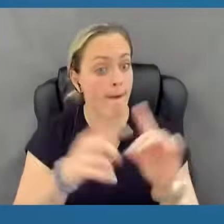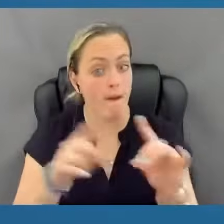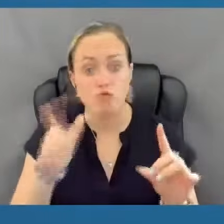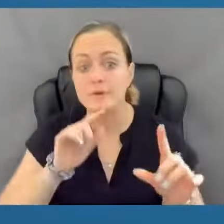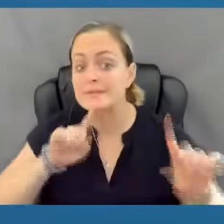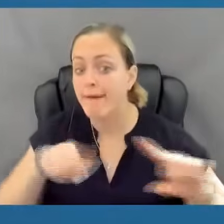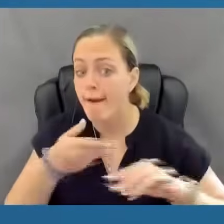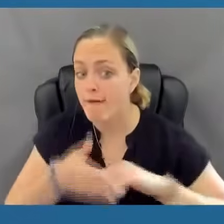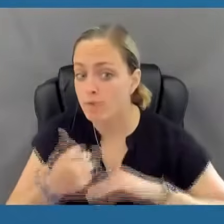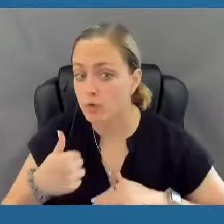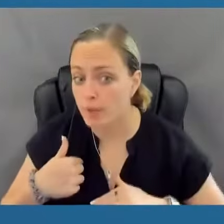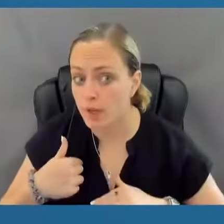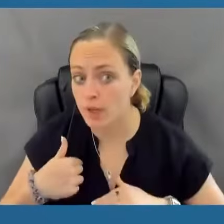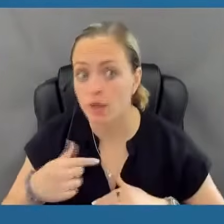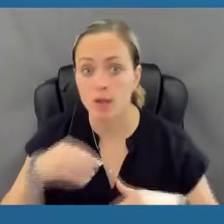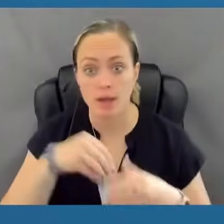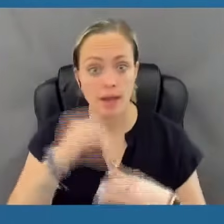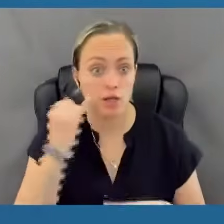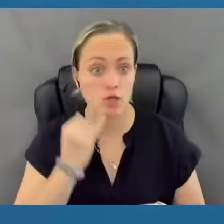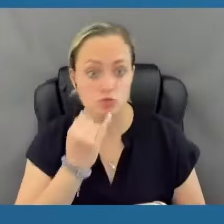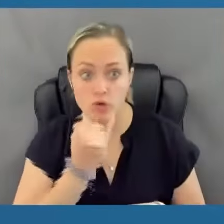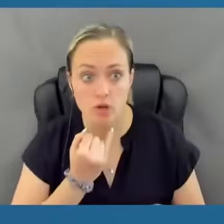Am Yisrael Chai.